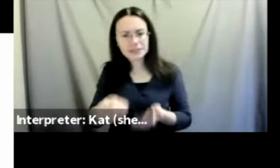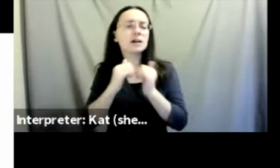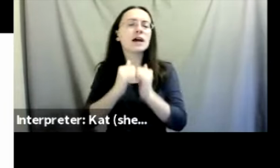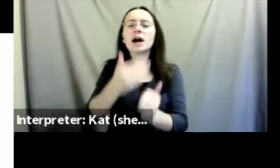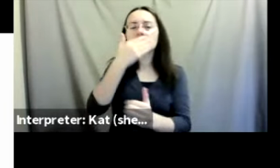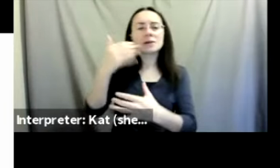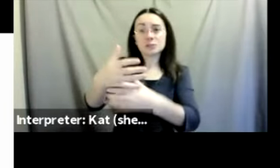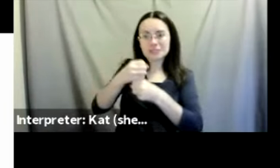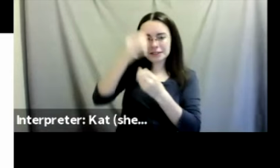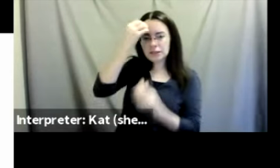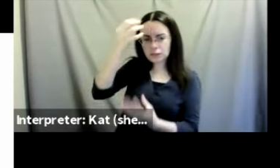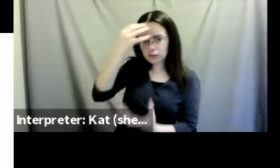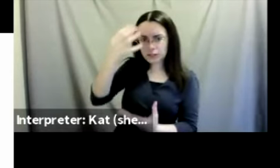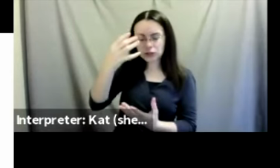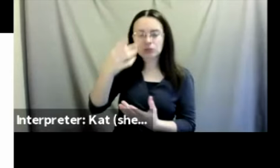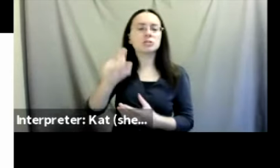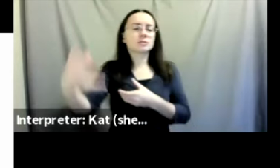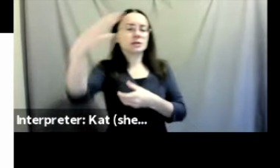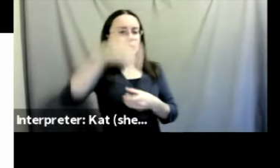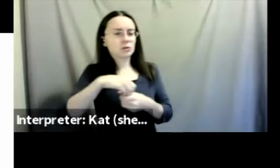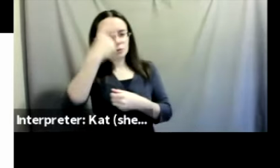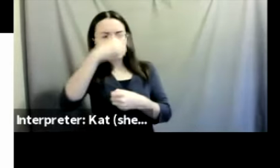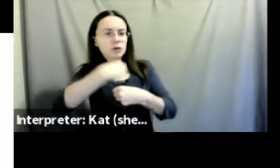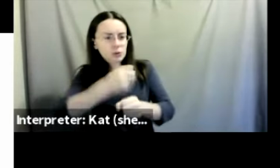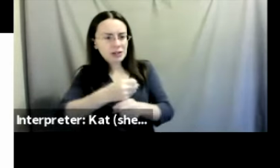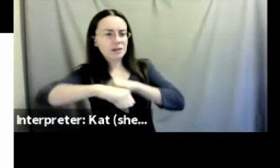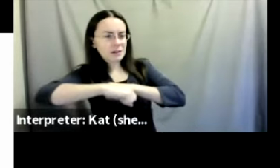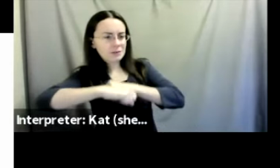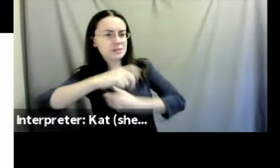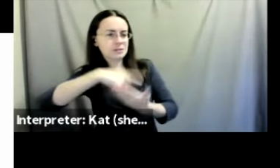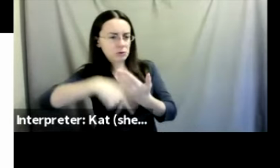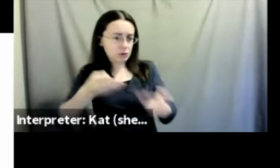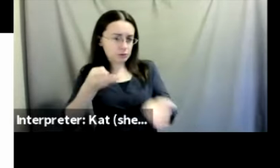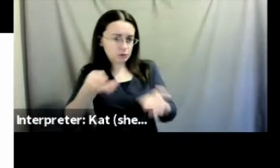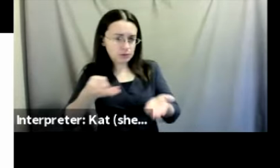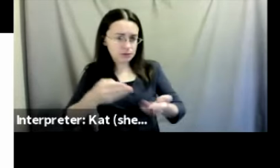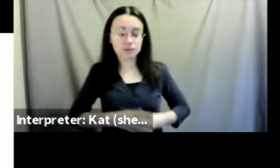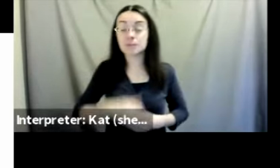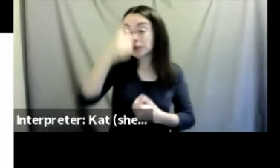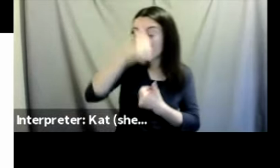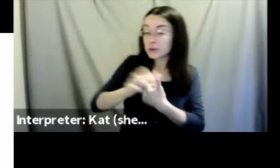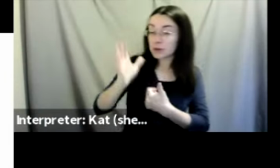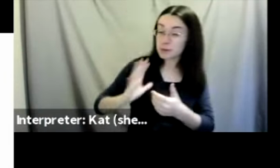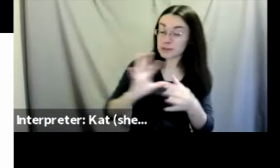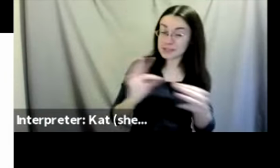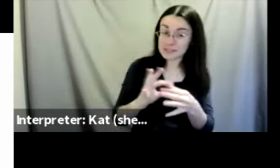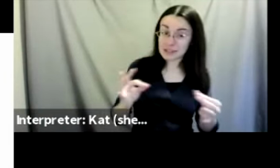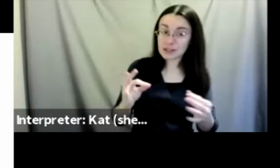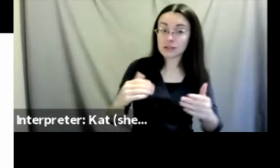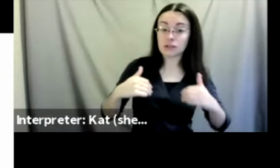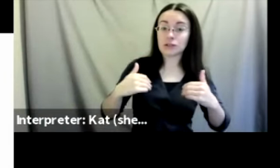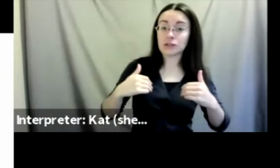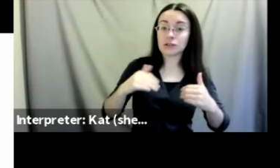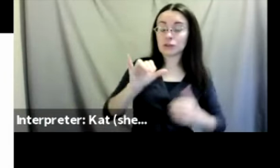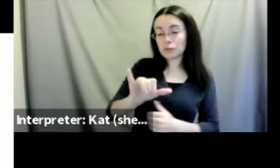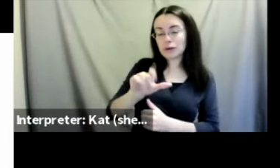and advertising programs and services. Like we said at the beginning of this, youth-led participatory research is